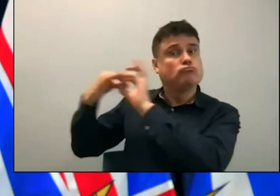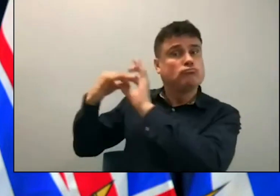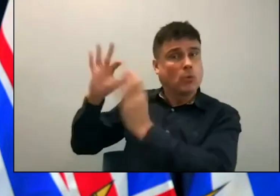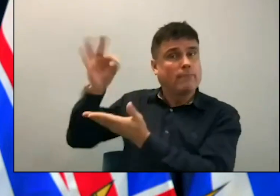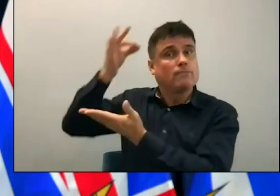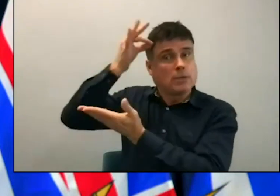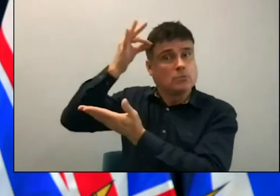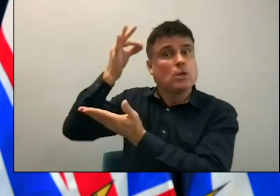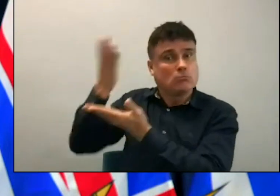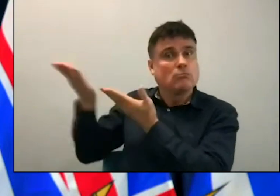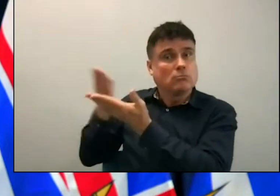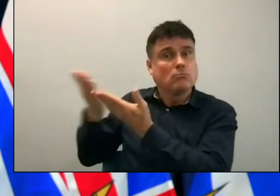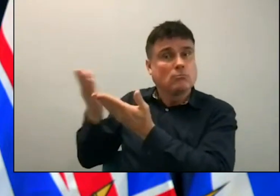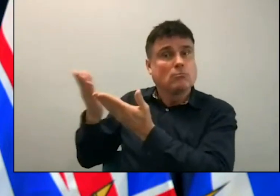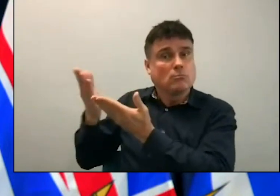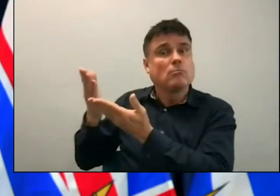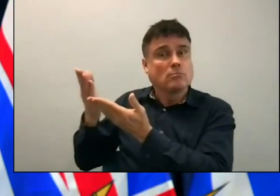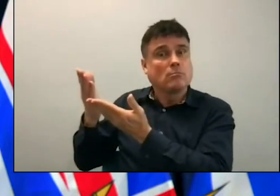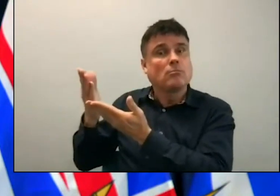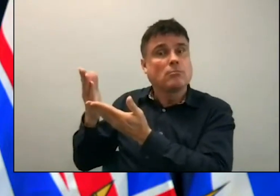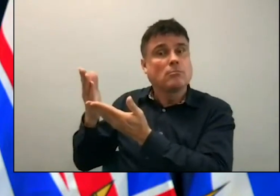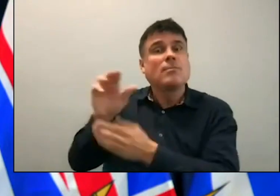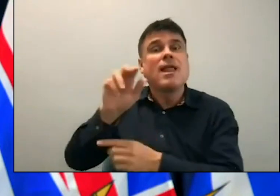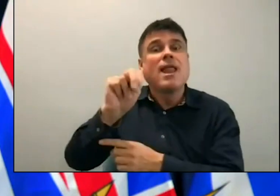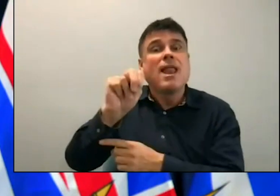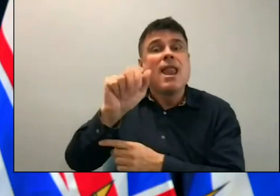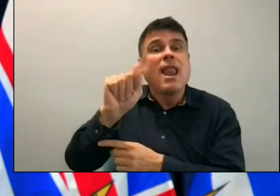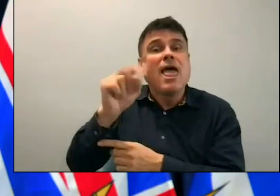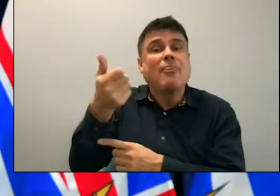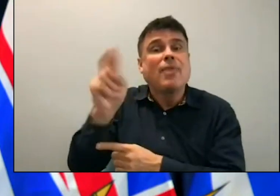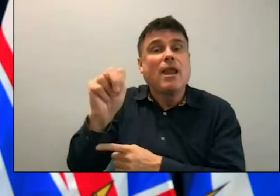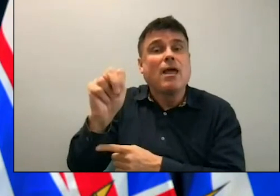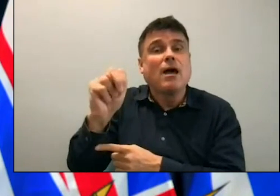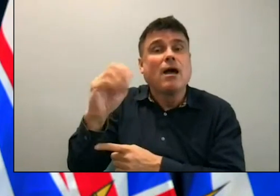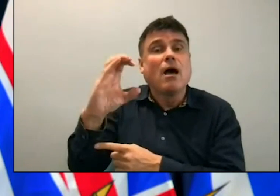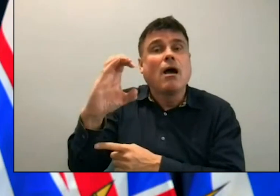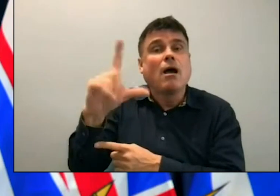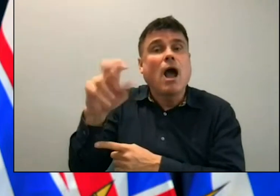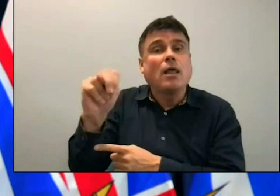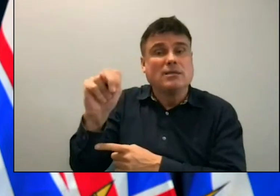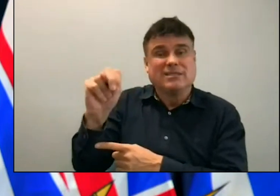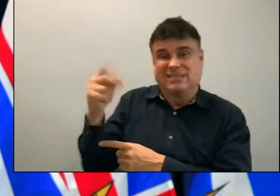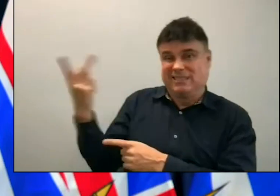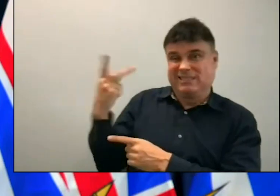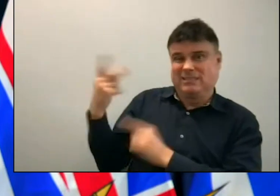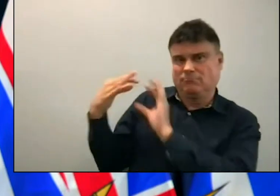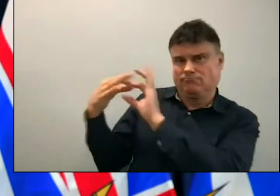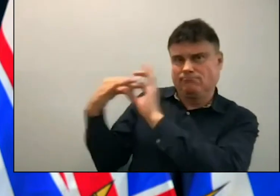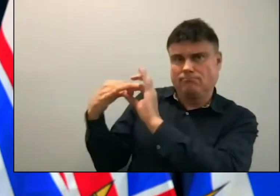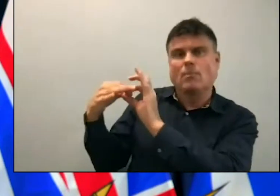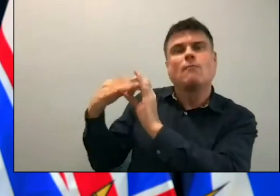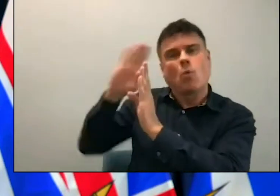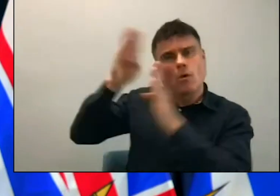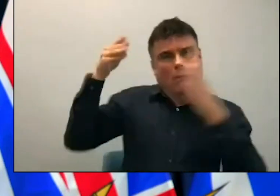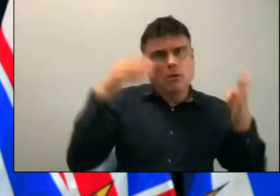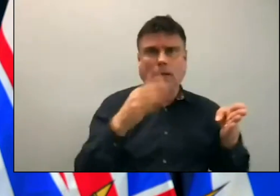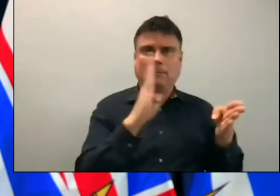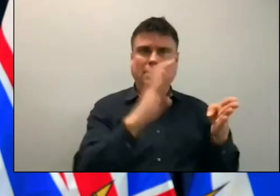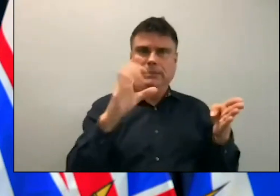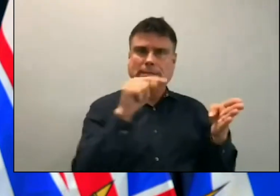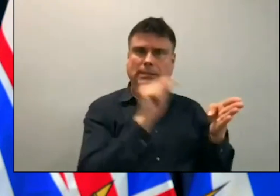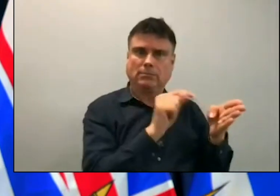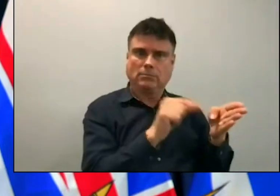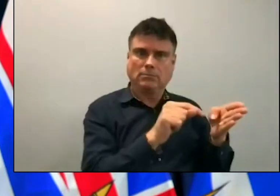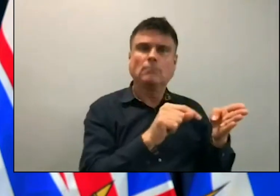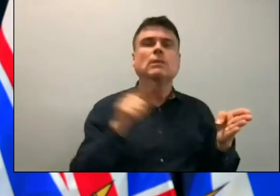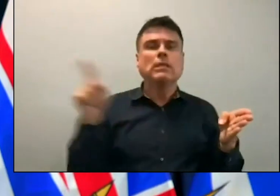the provincial minister responsible for the immigration program that we have in BC, which is very modest. He'll be reaching out to non-governmental